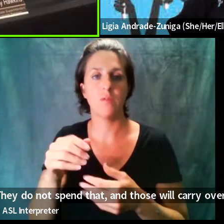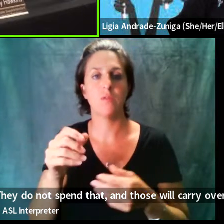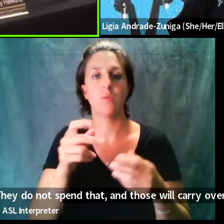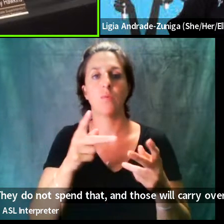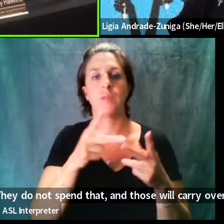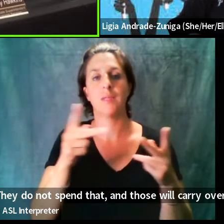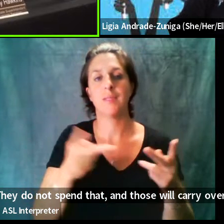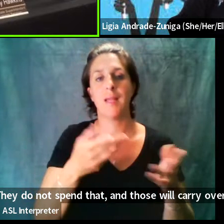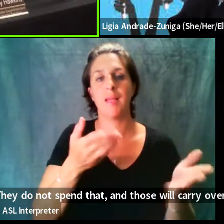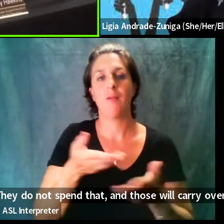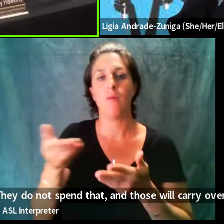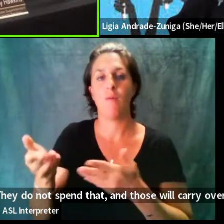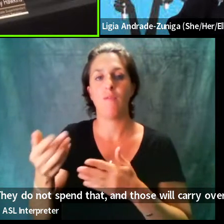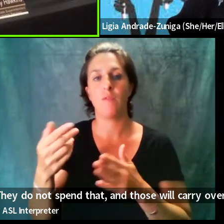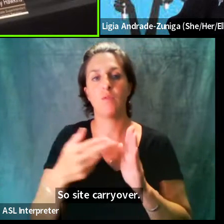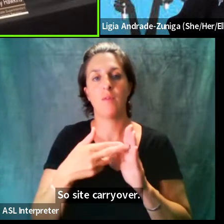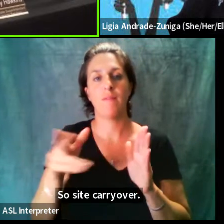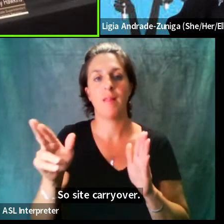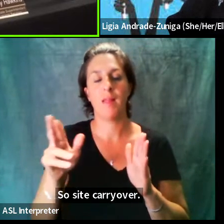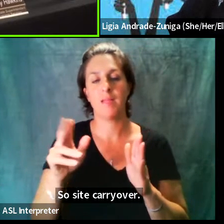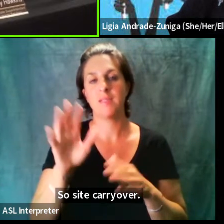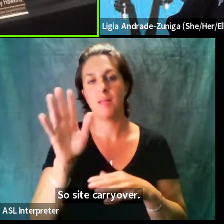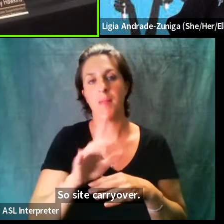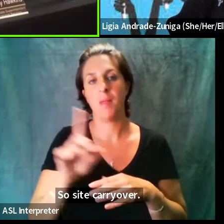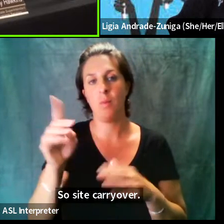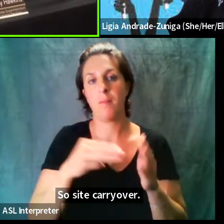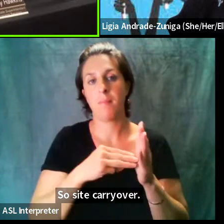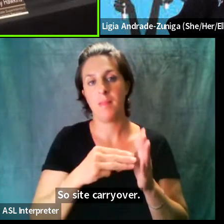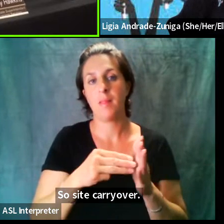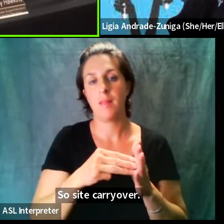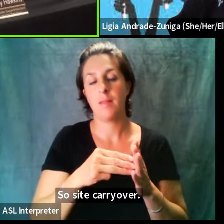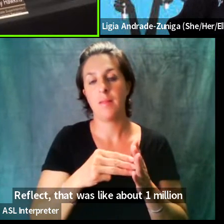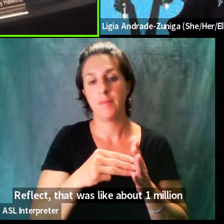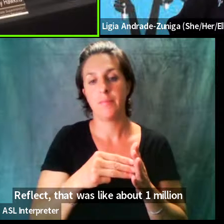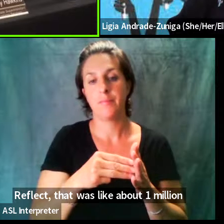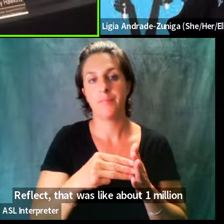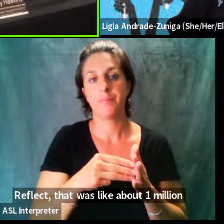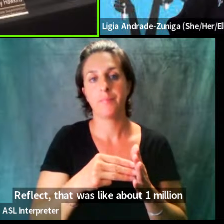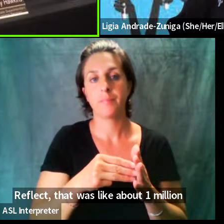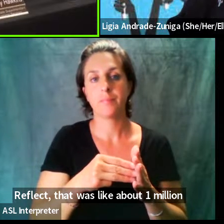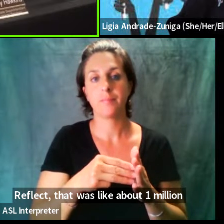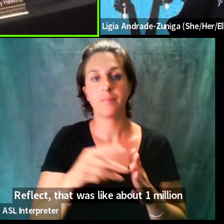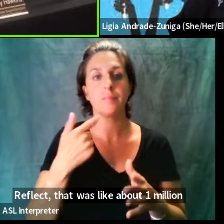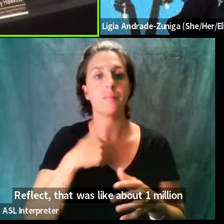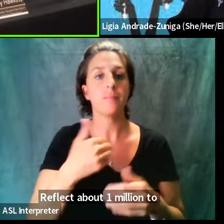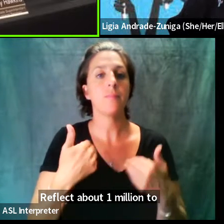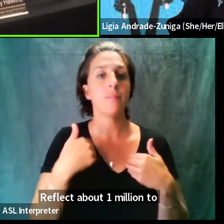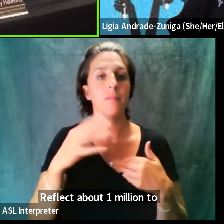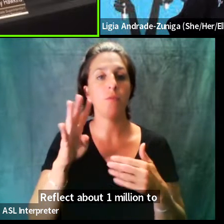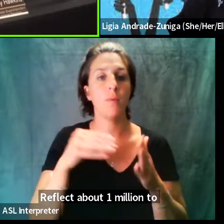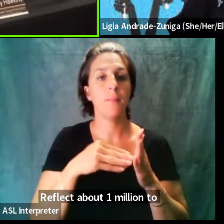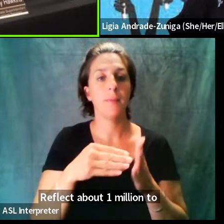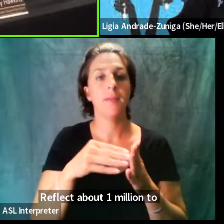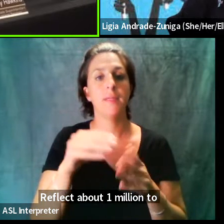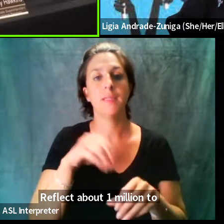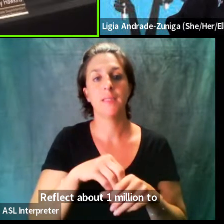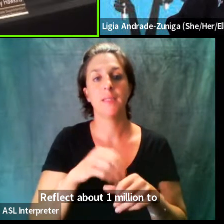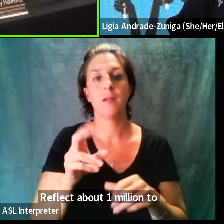carryover reflects So that was like about 1 million too. Right. We have 4 million in